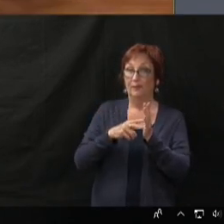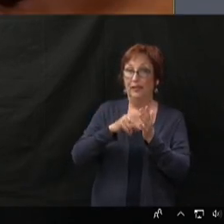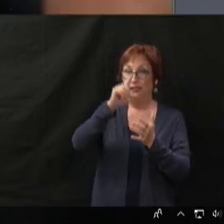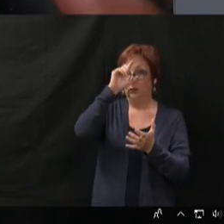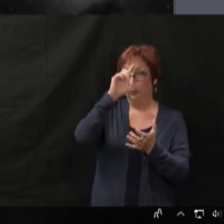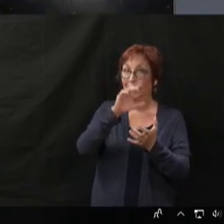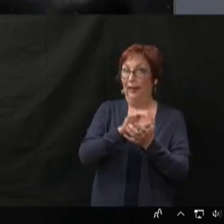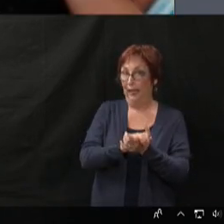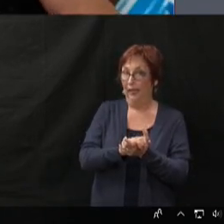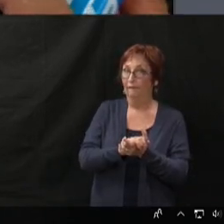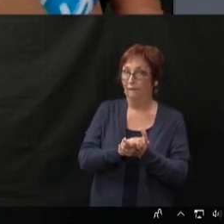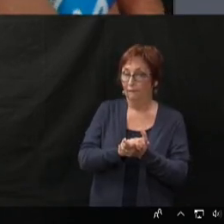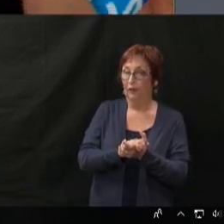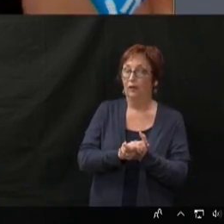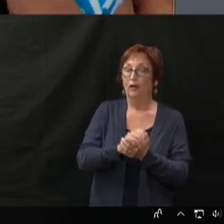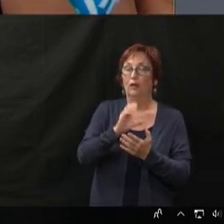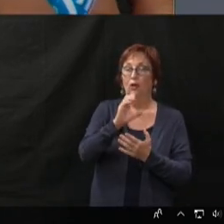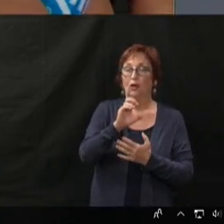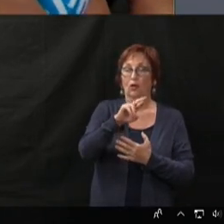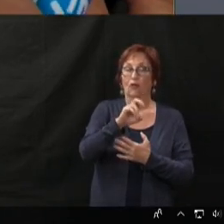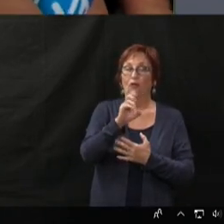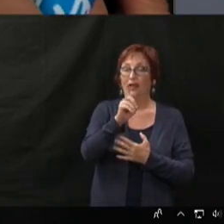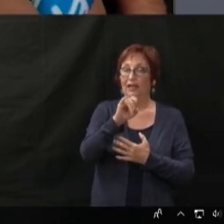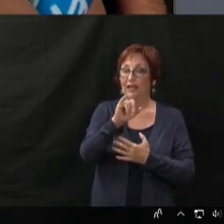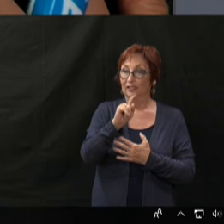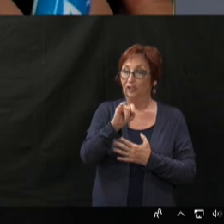believe. Credentials and